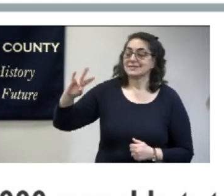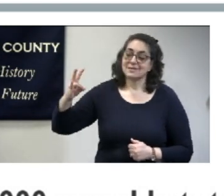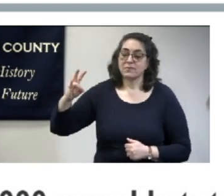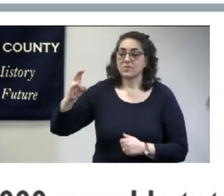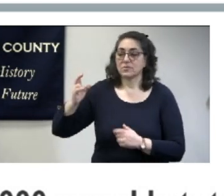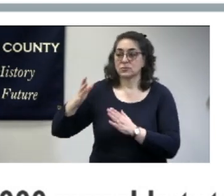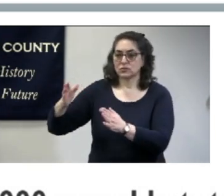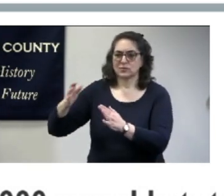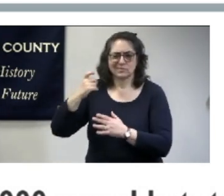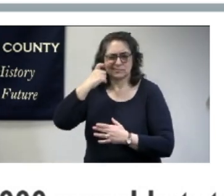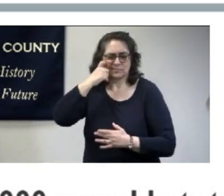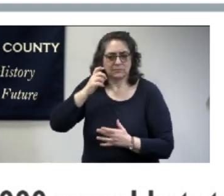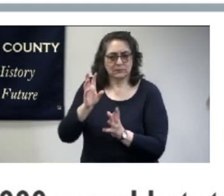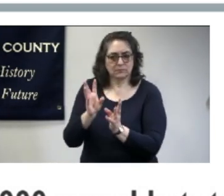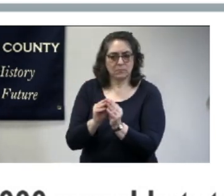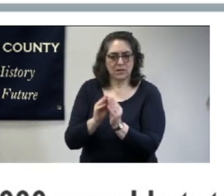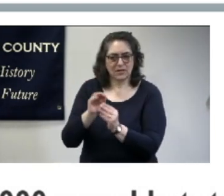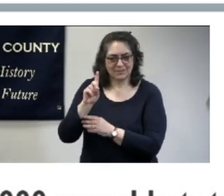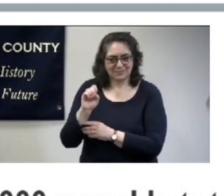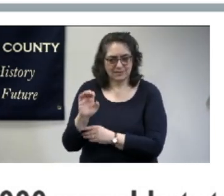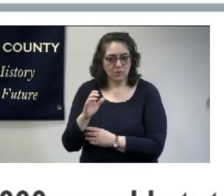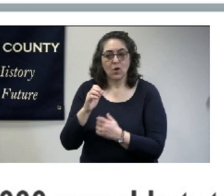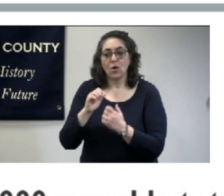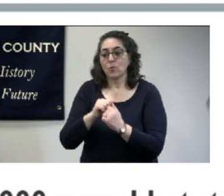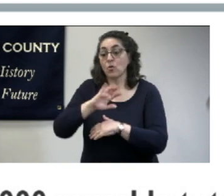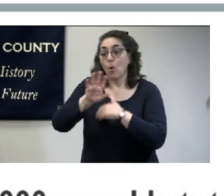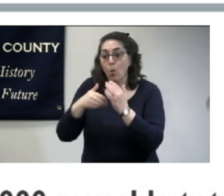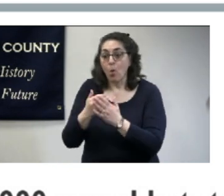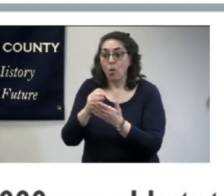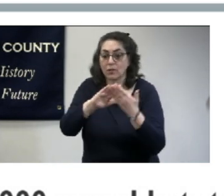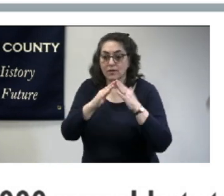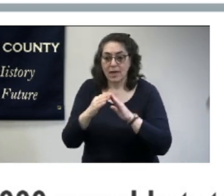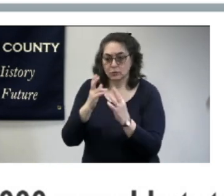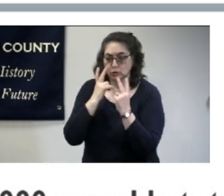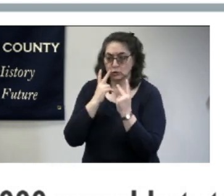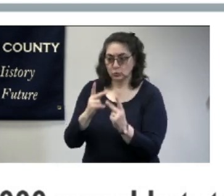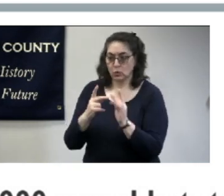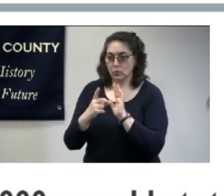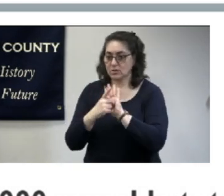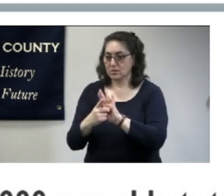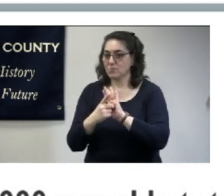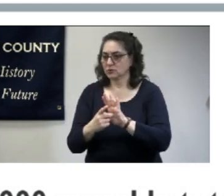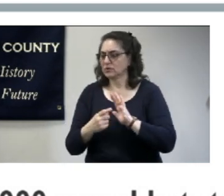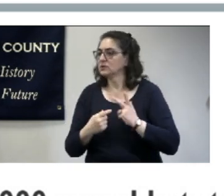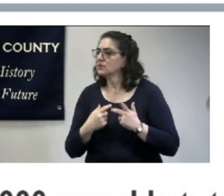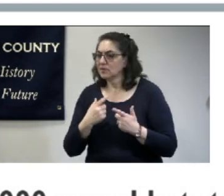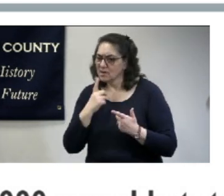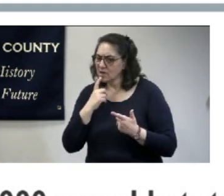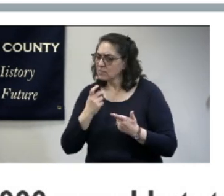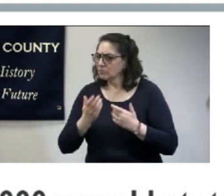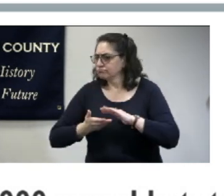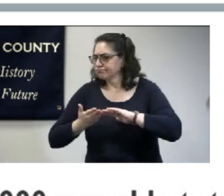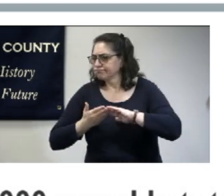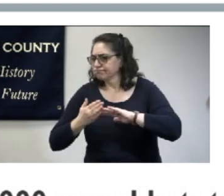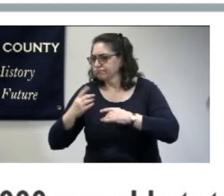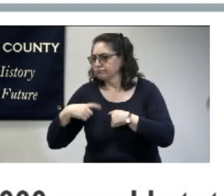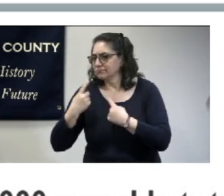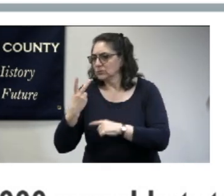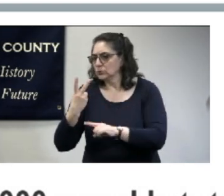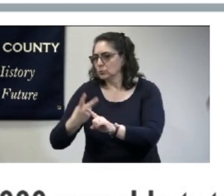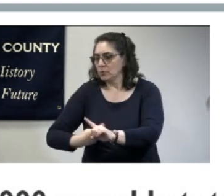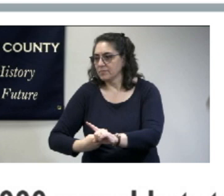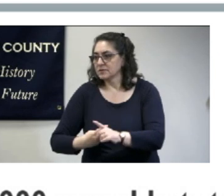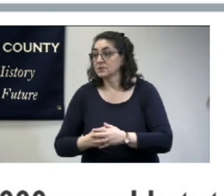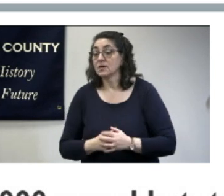in December, actually, with all the towns. They got to see a demonstration. It's been up and running for about 2 months. And